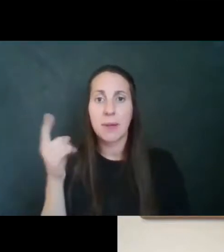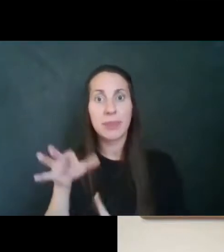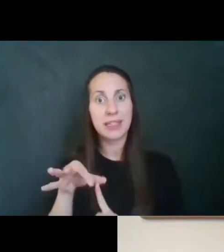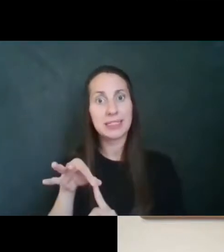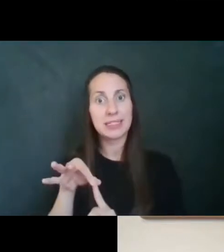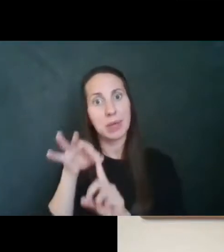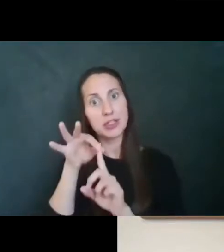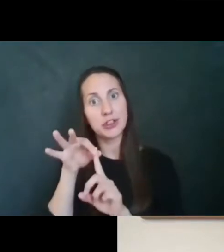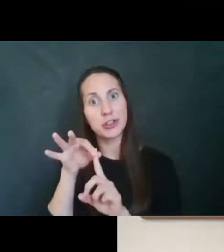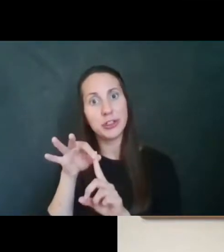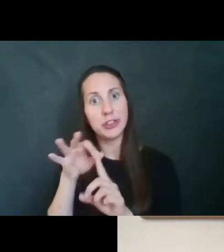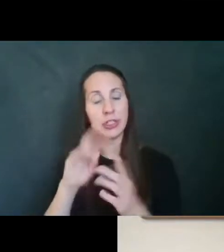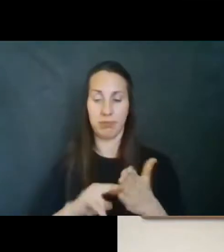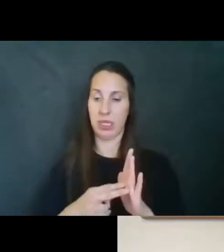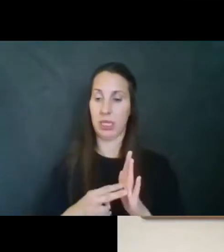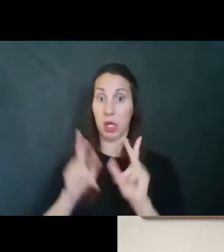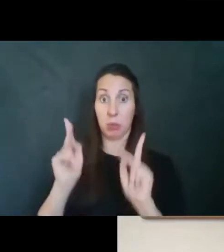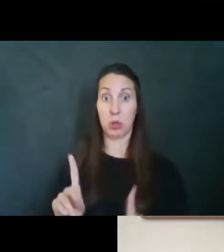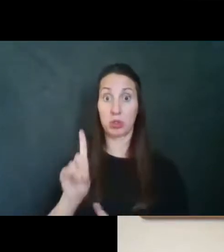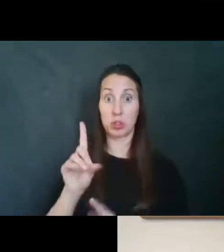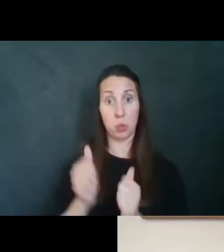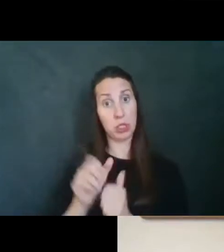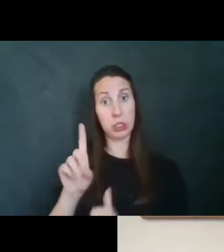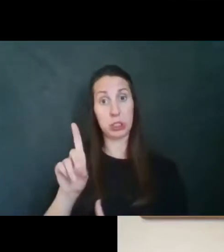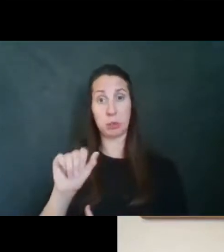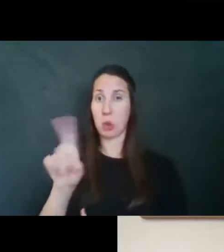who has a disability needs. It's something